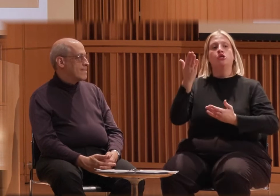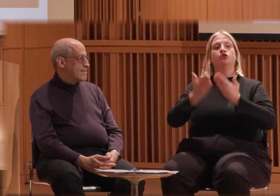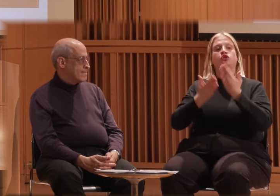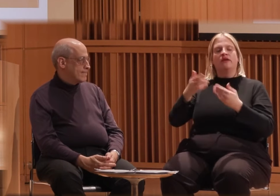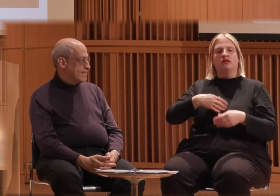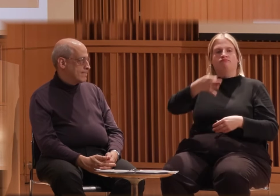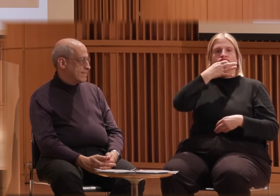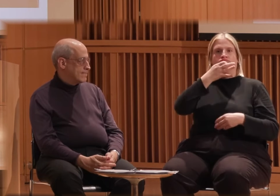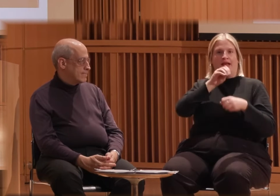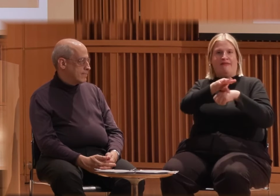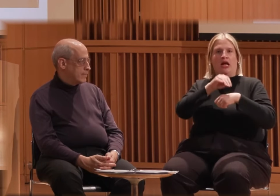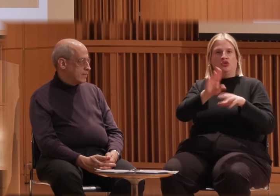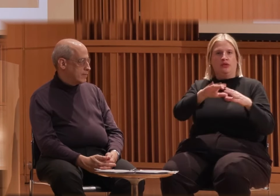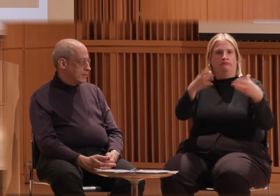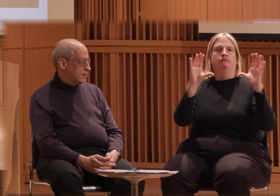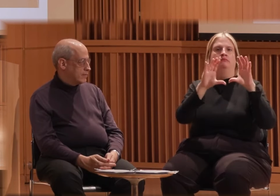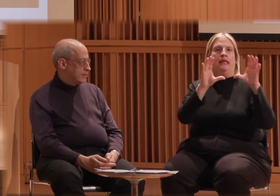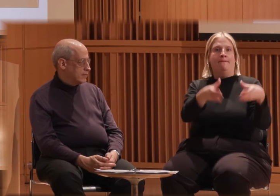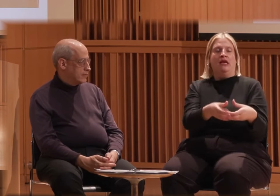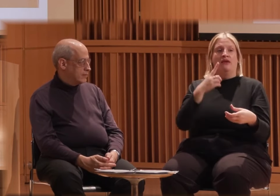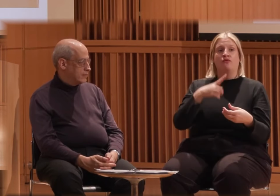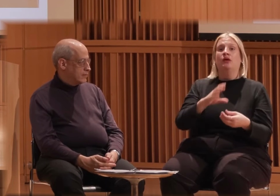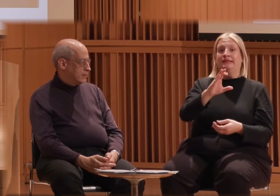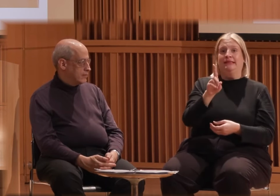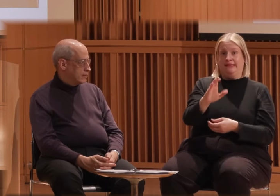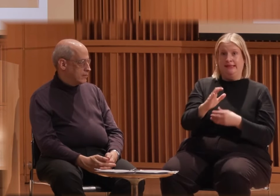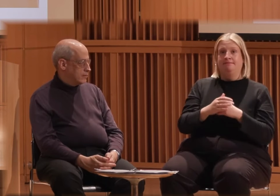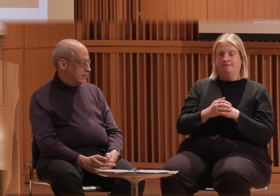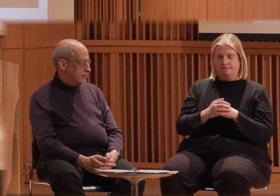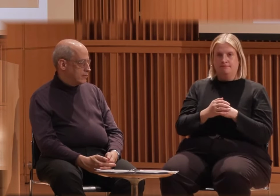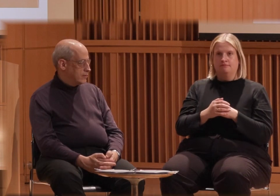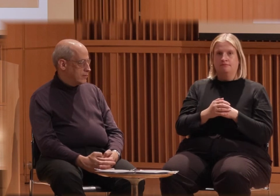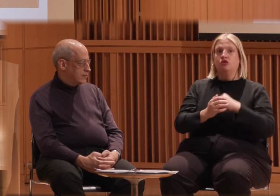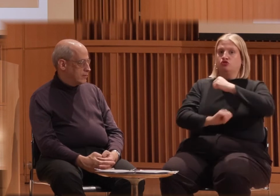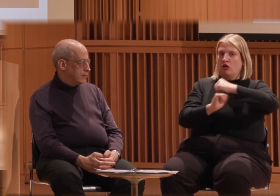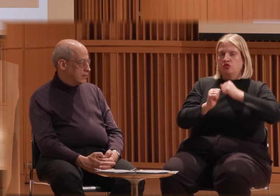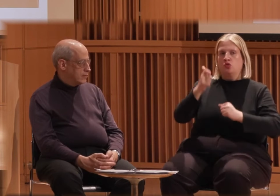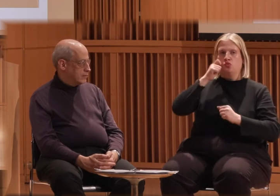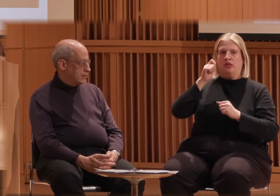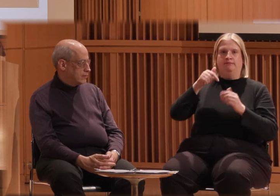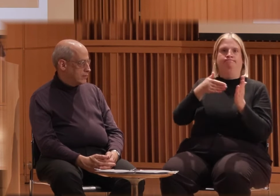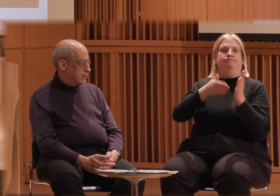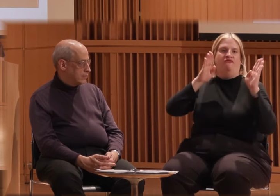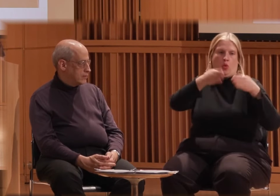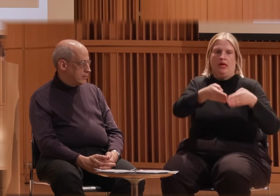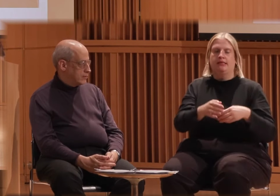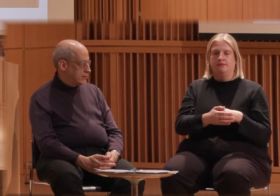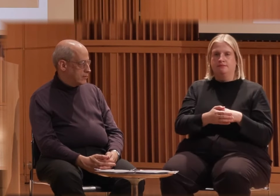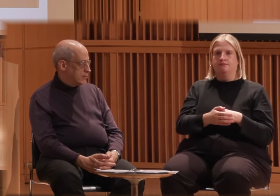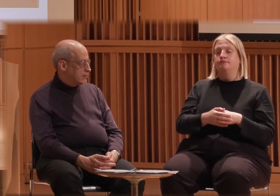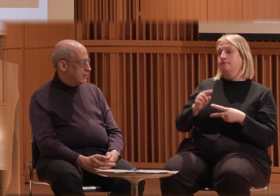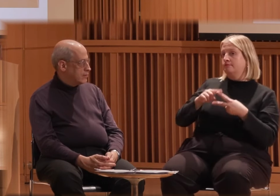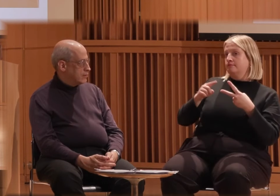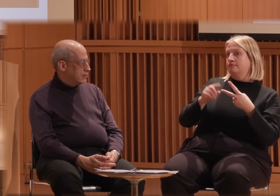expert advisory committee for the Centers for Disease Control on structural racism. Celina is